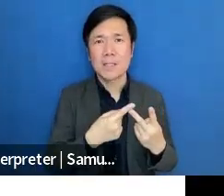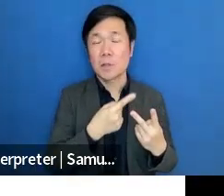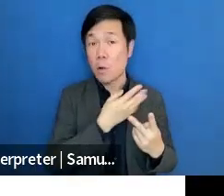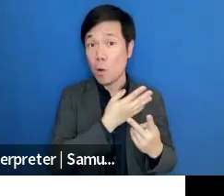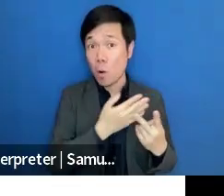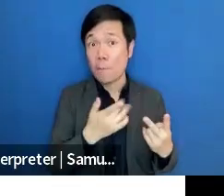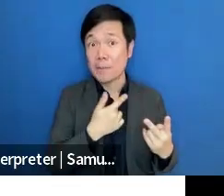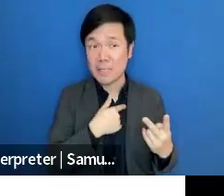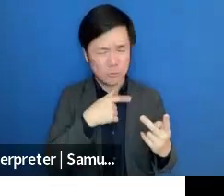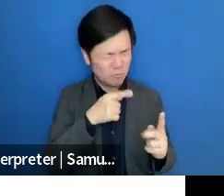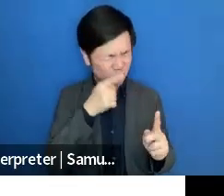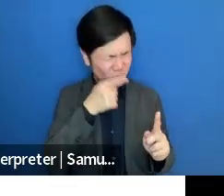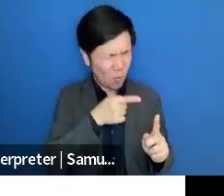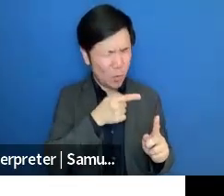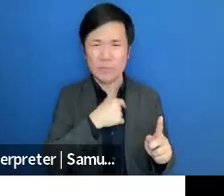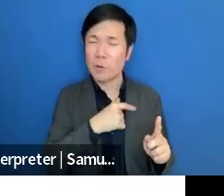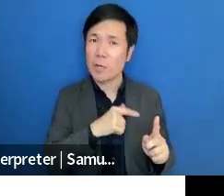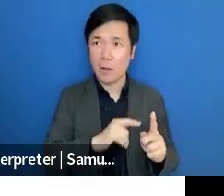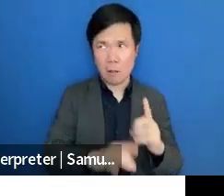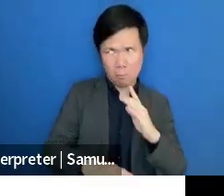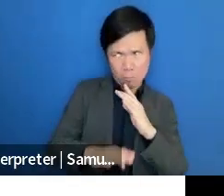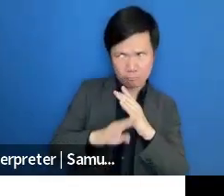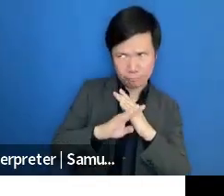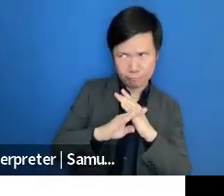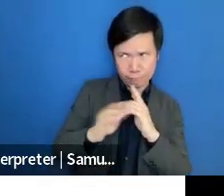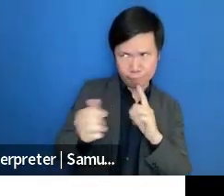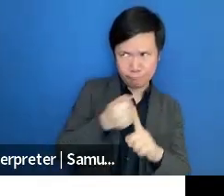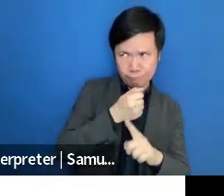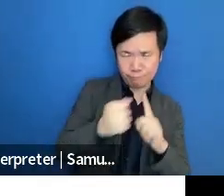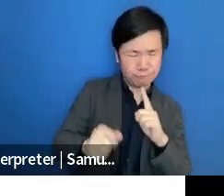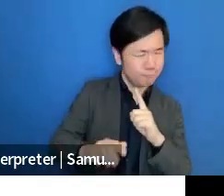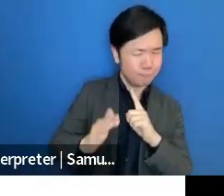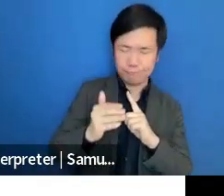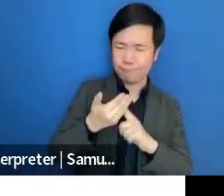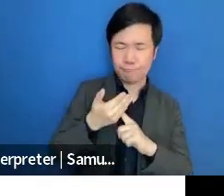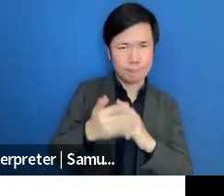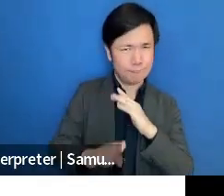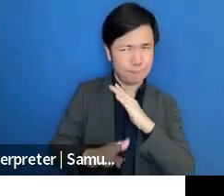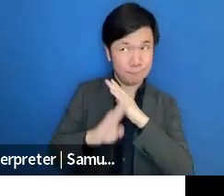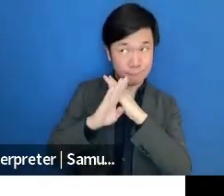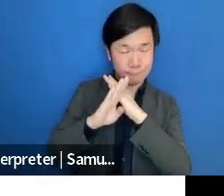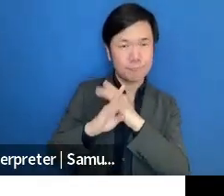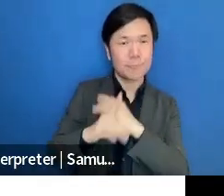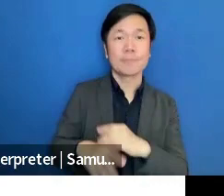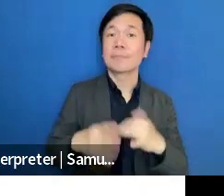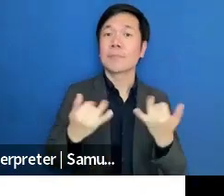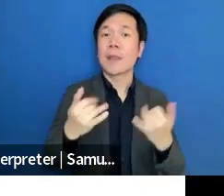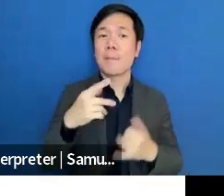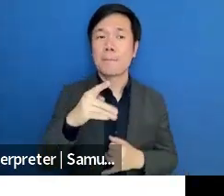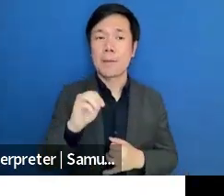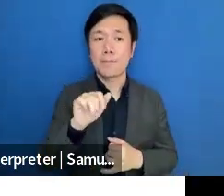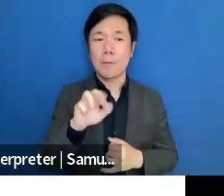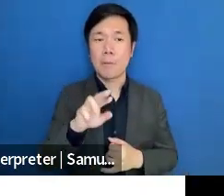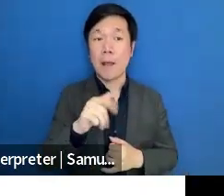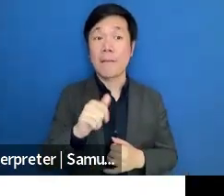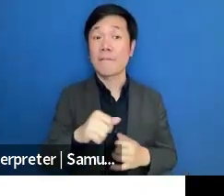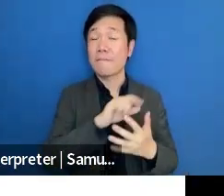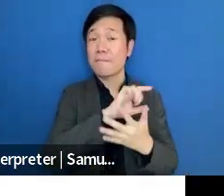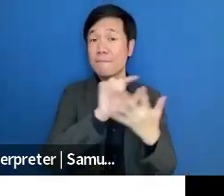end violence. At Spotlight, feminist PMER is grounded in core feminist and human rights